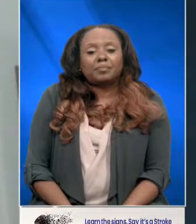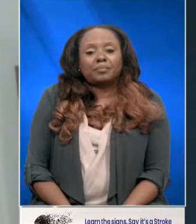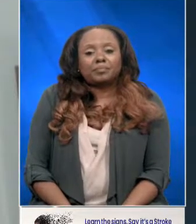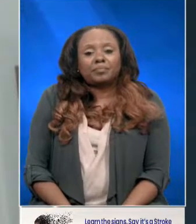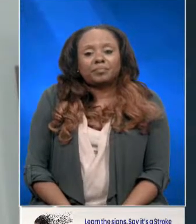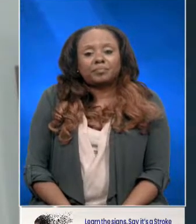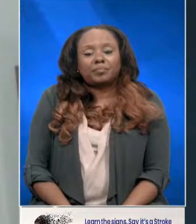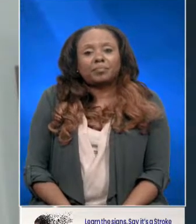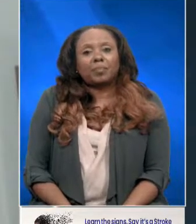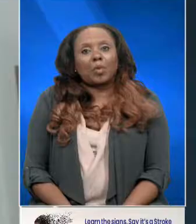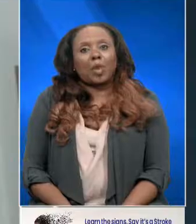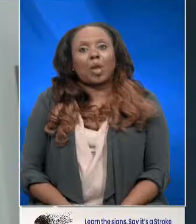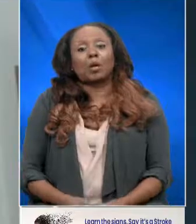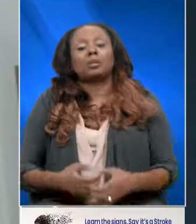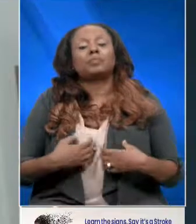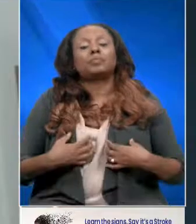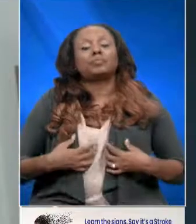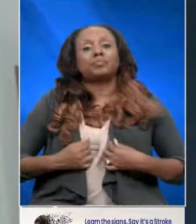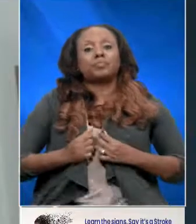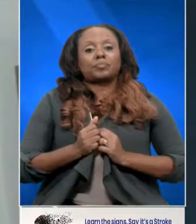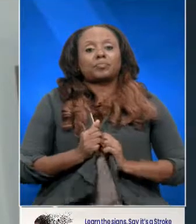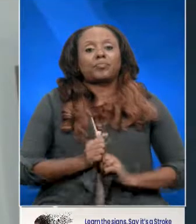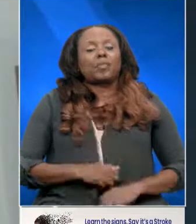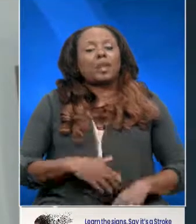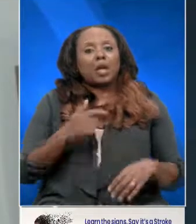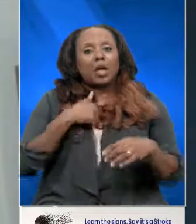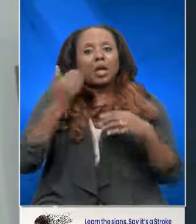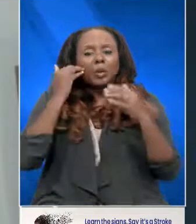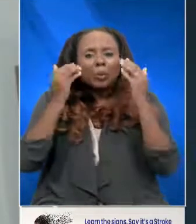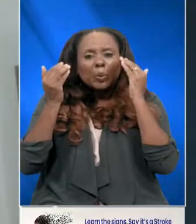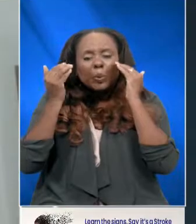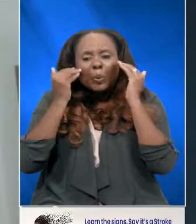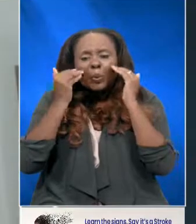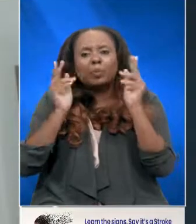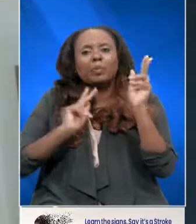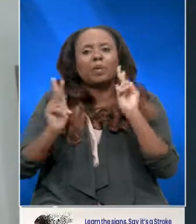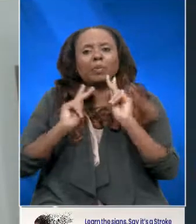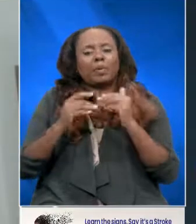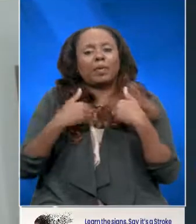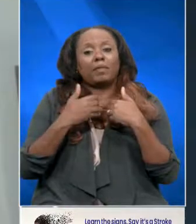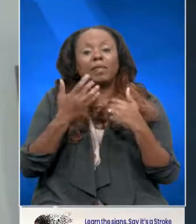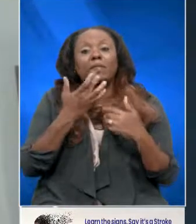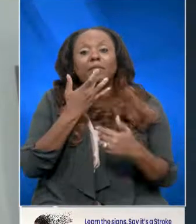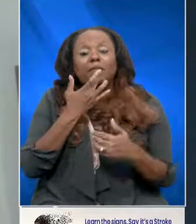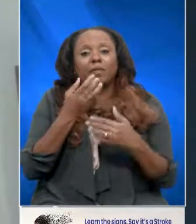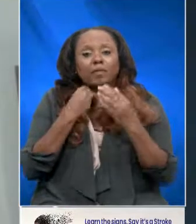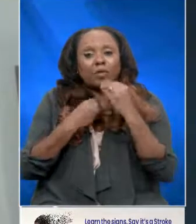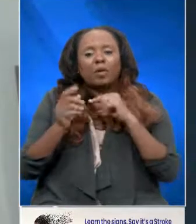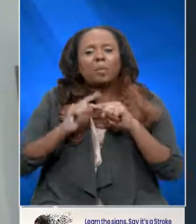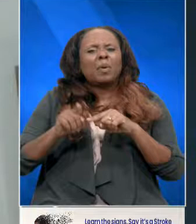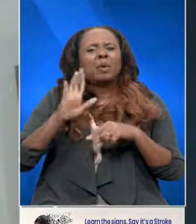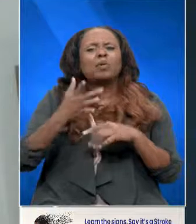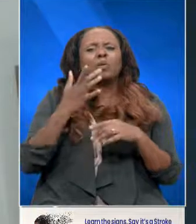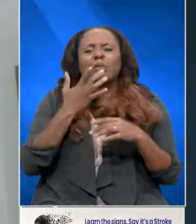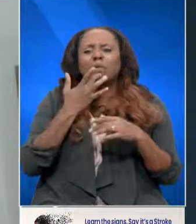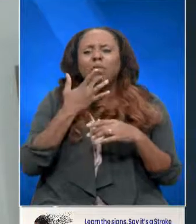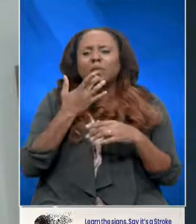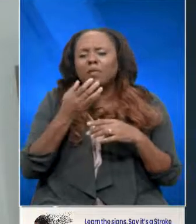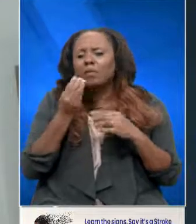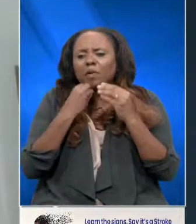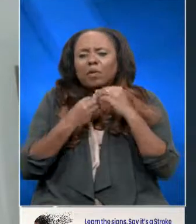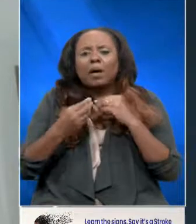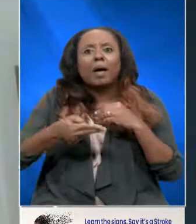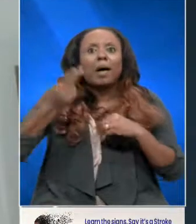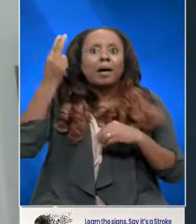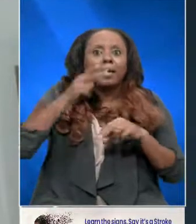want to discourage anybody from eating their favorite foods, right? But if your favorite food is high fat, high salt, high sugar, and